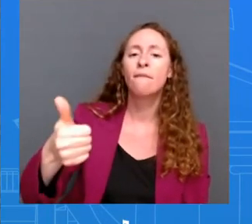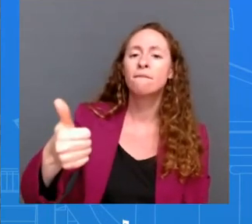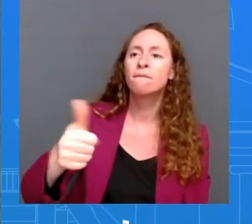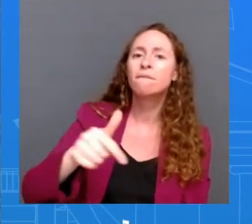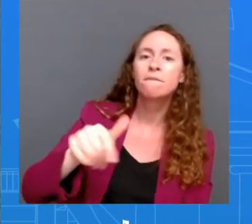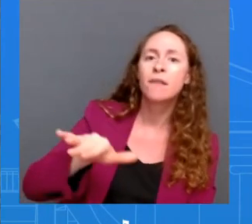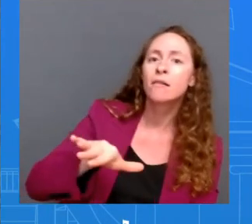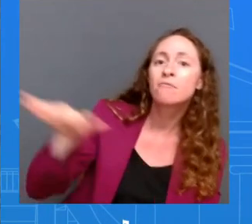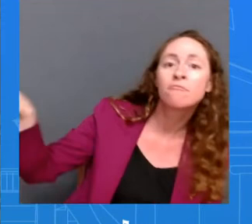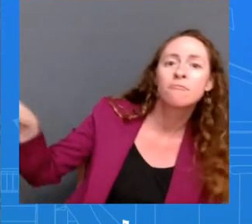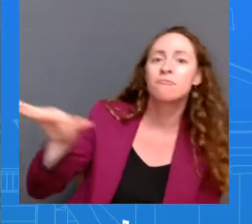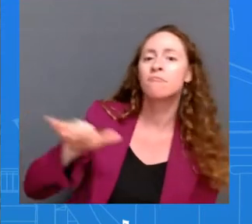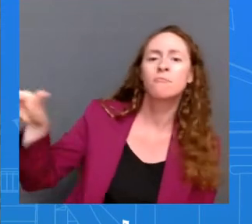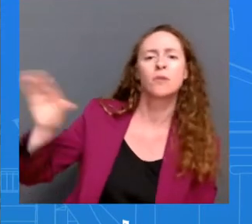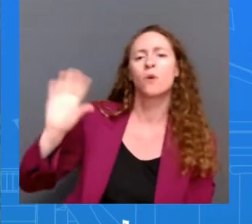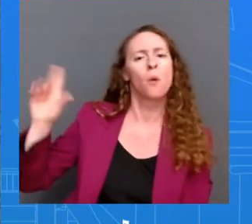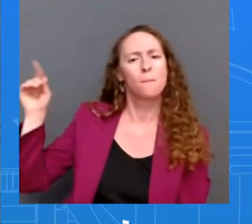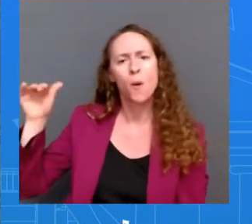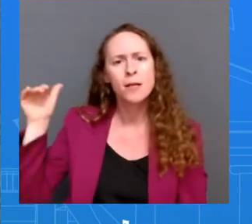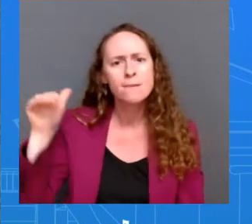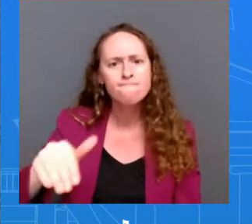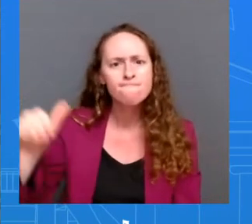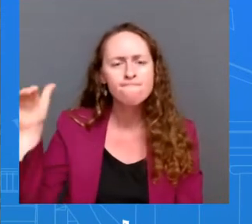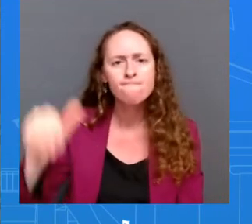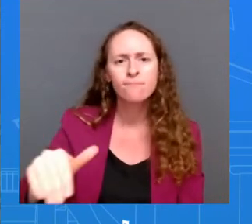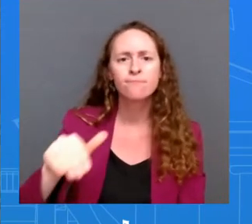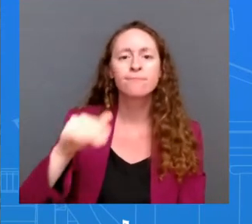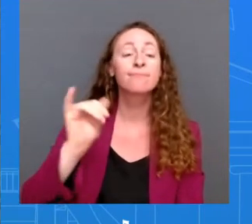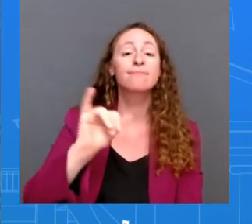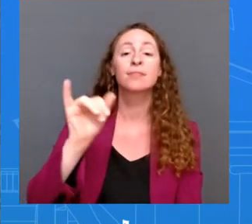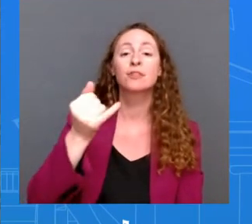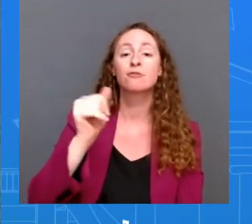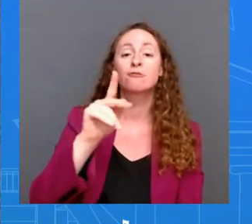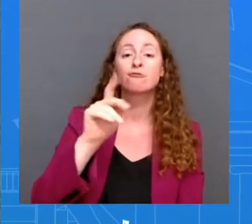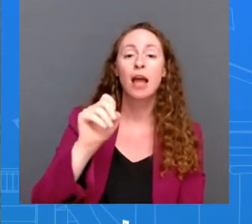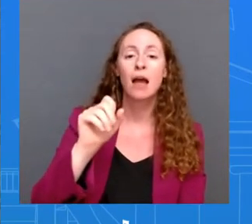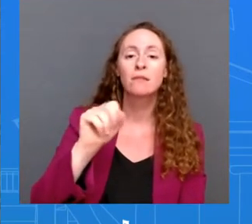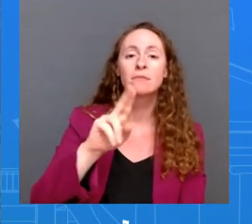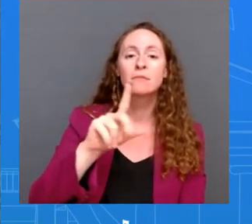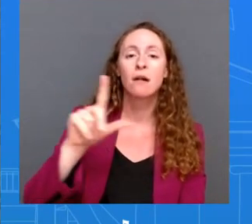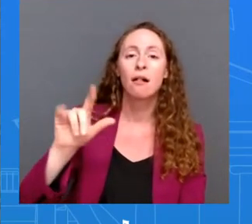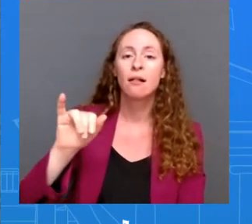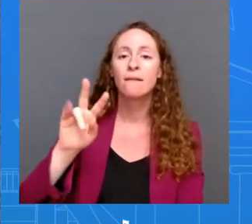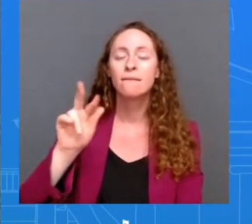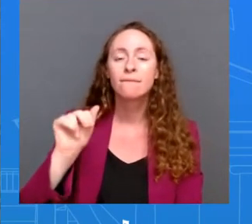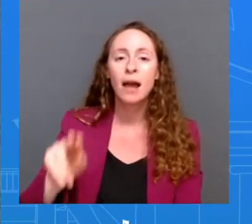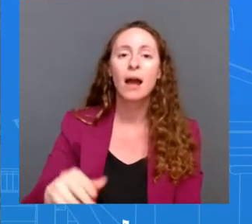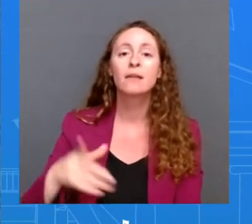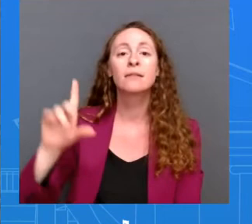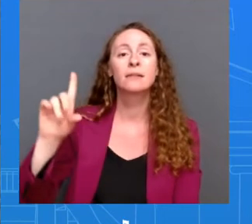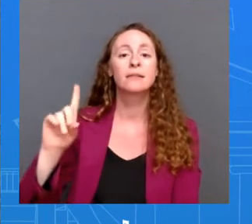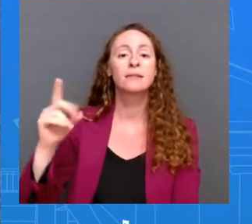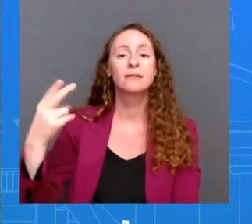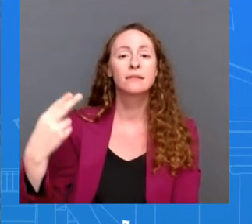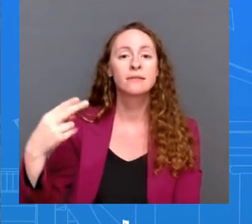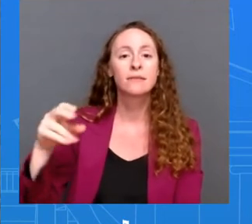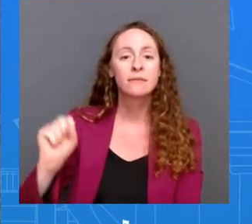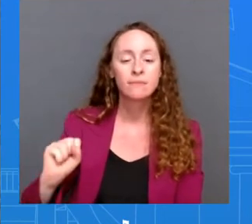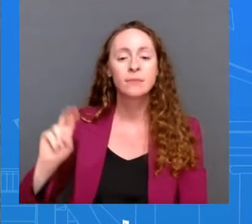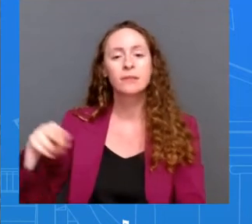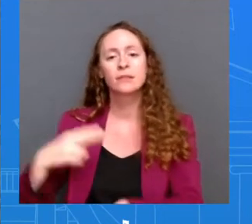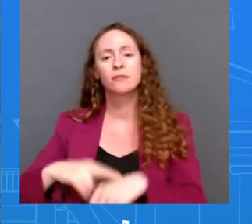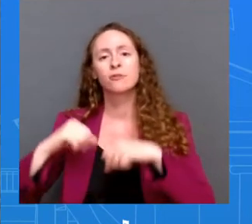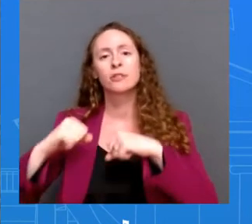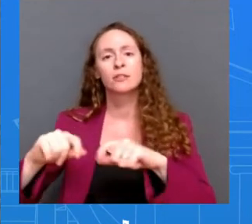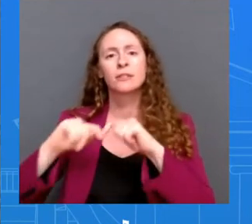the Deputy Homeland Security Advisor, Josh Gelter. I mean, there's a lot of people involved in here, and he's driving a process of continual updates